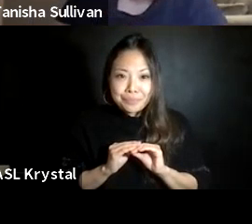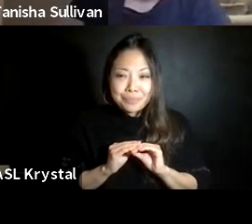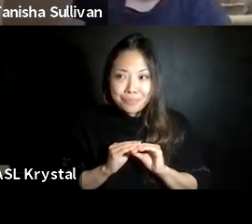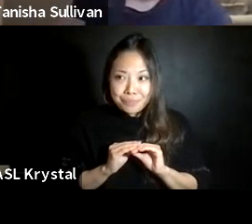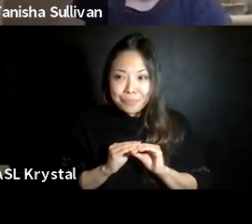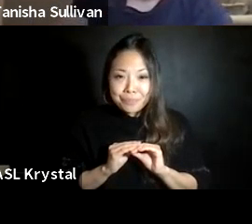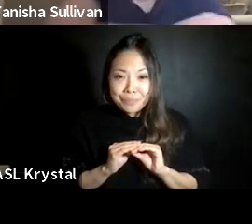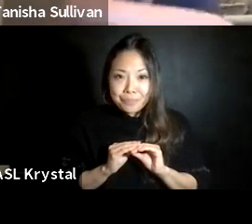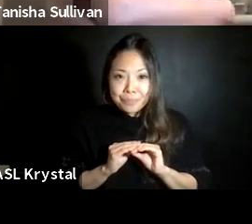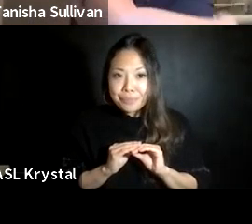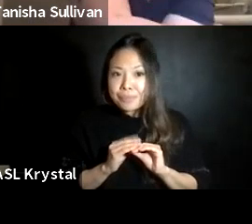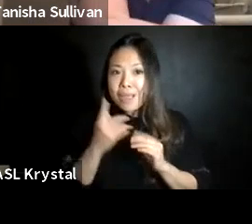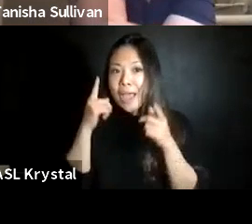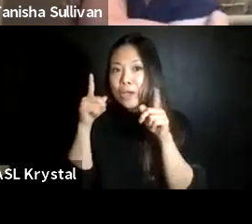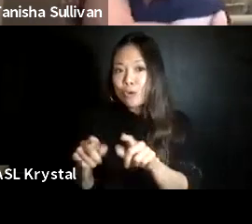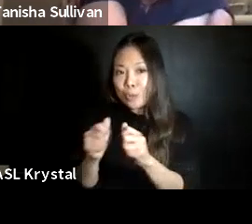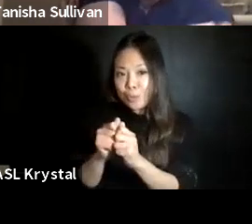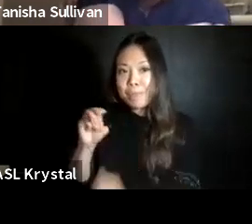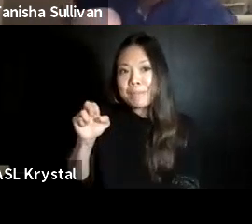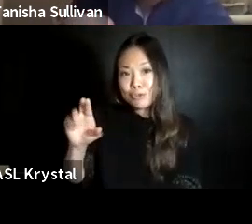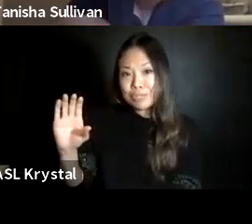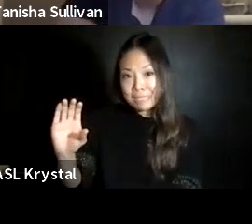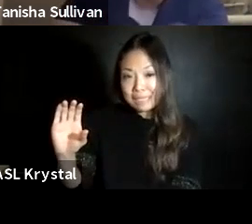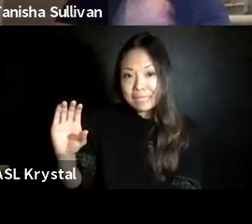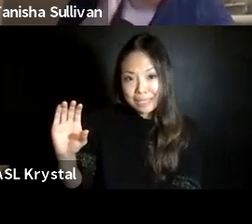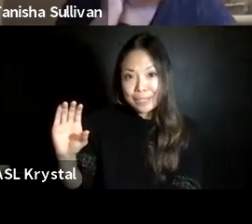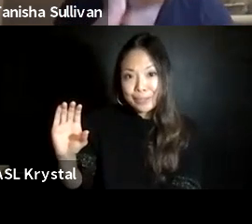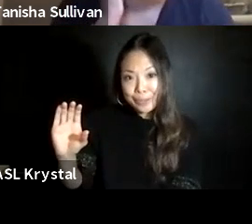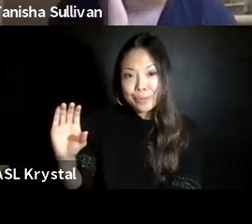Mr. Contemplazis about viewing this